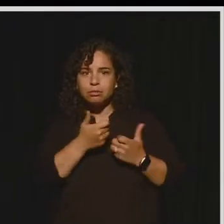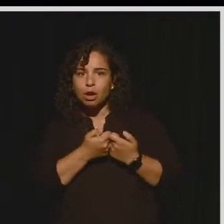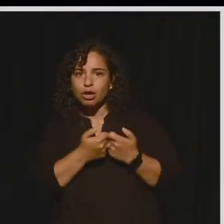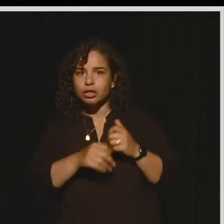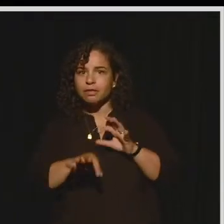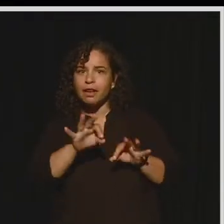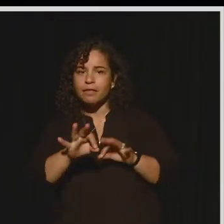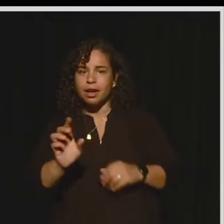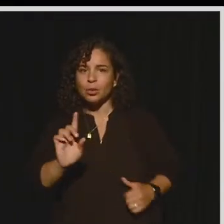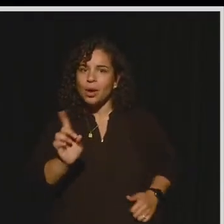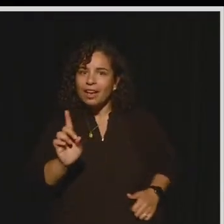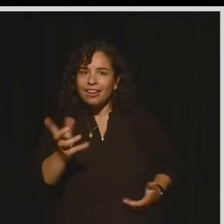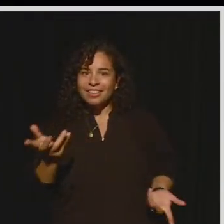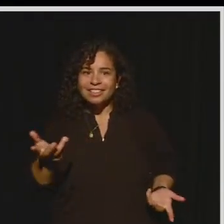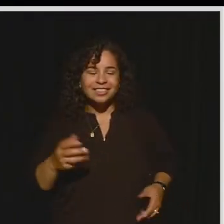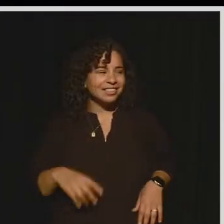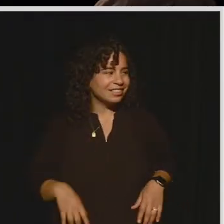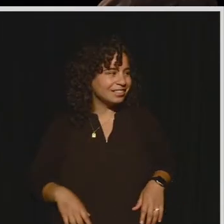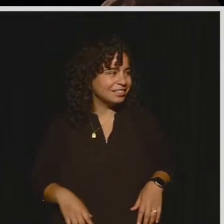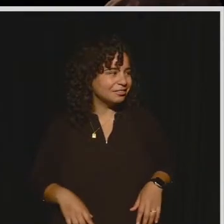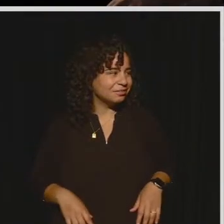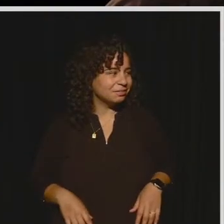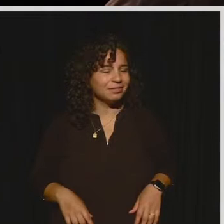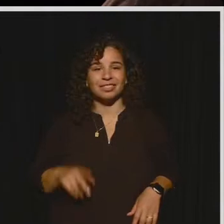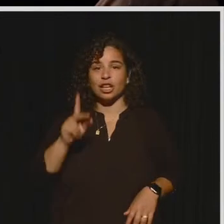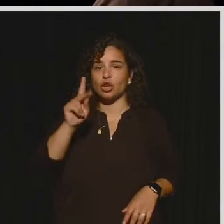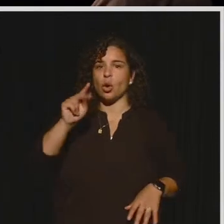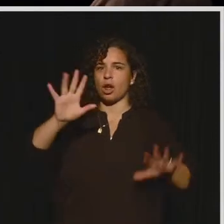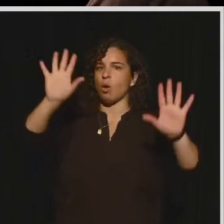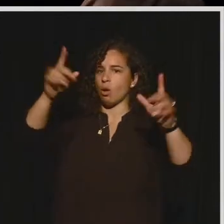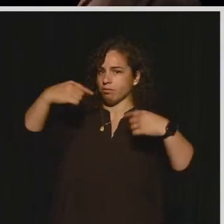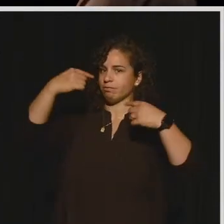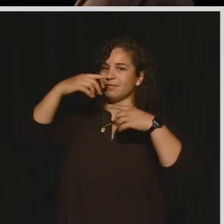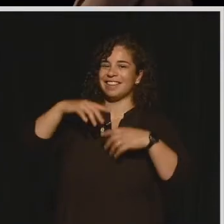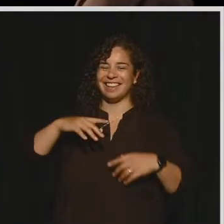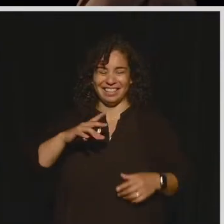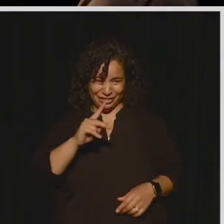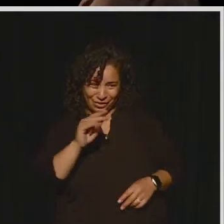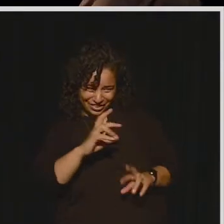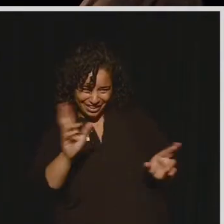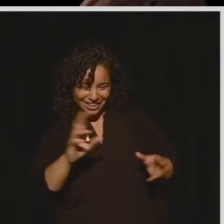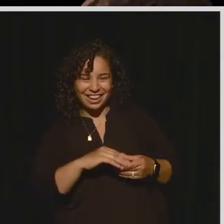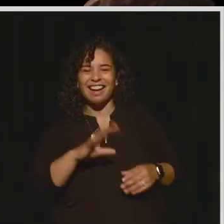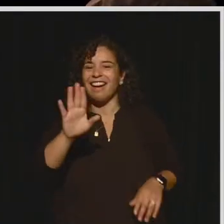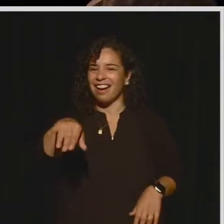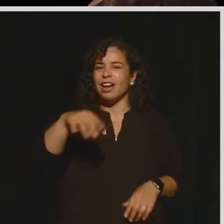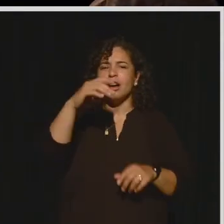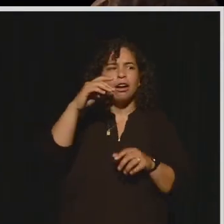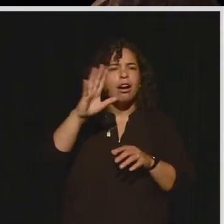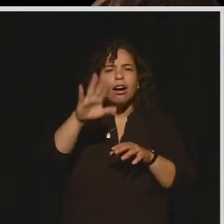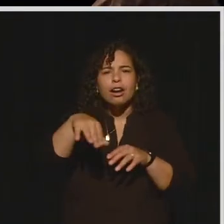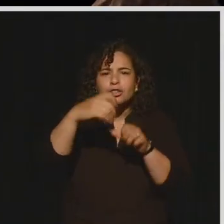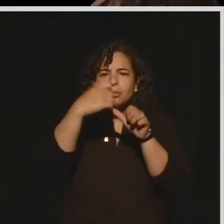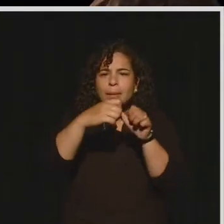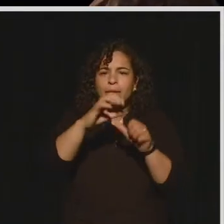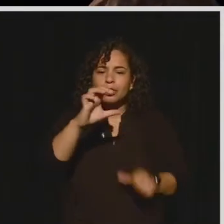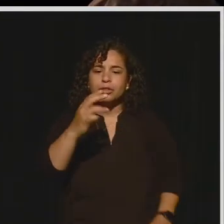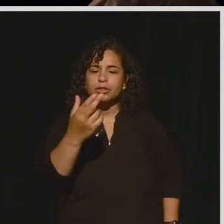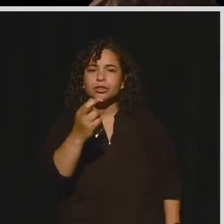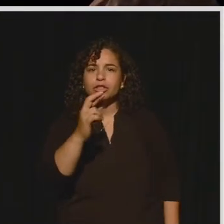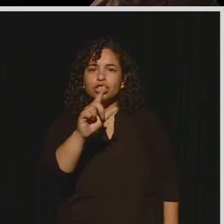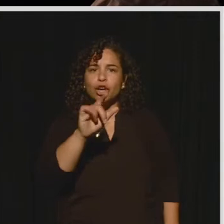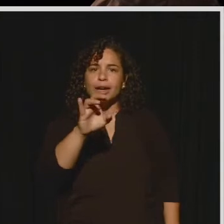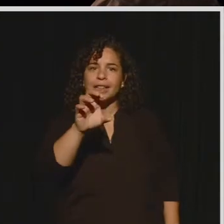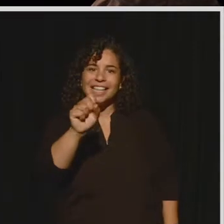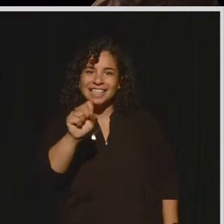mean, and you know, Oh, Kona's calling you out. Remember Charlie's, you Remember know, Charlie's? Yep. Charlie's was Charlie's